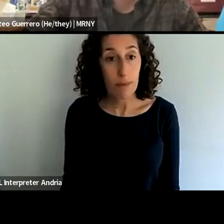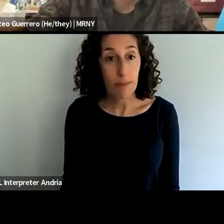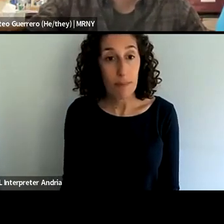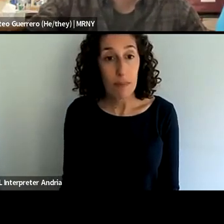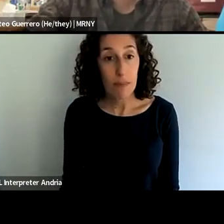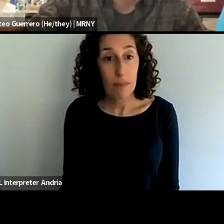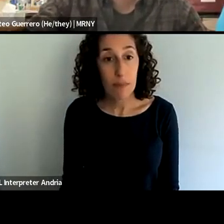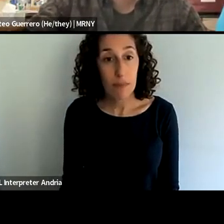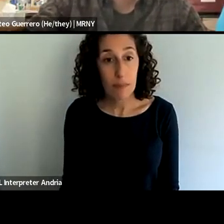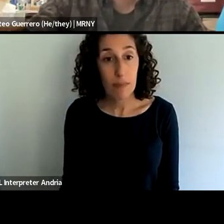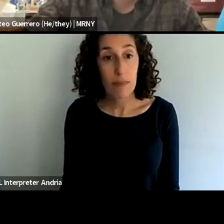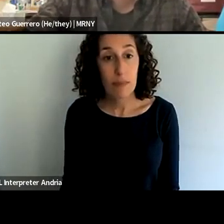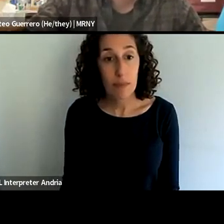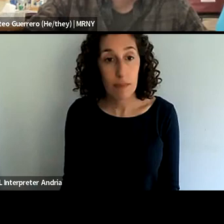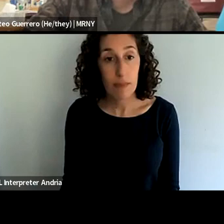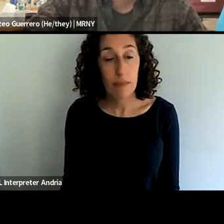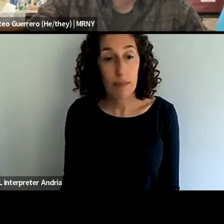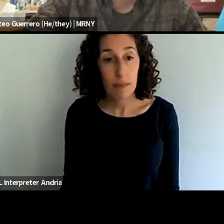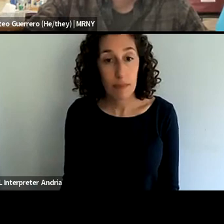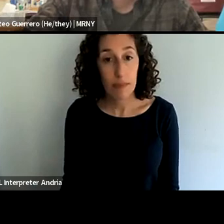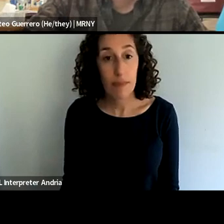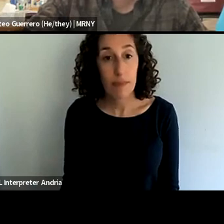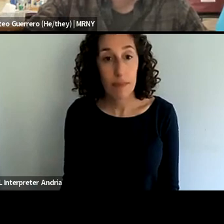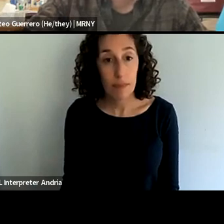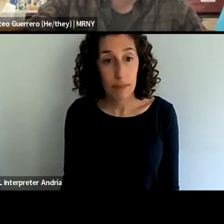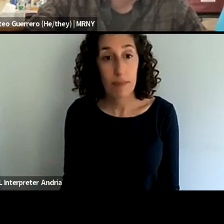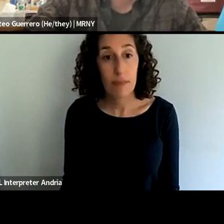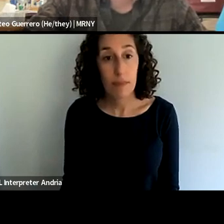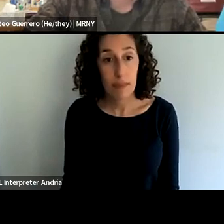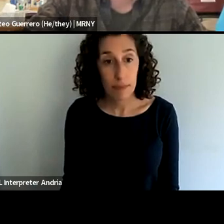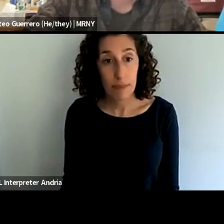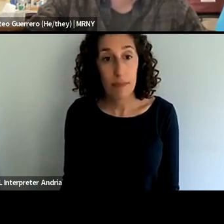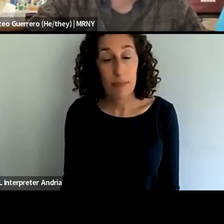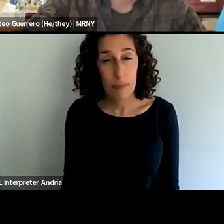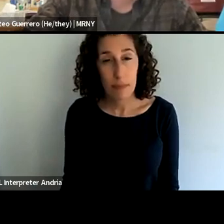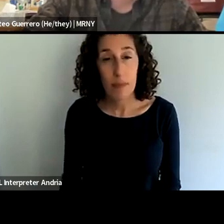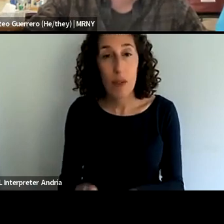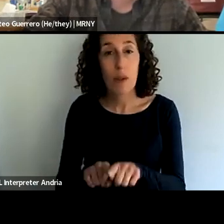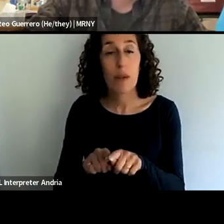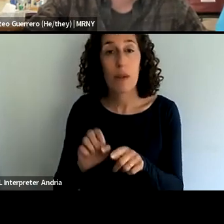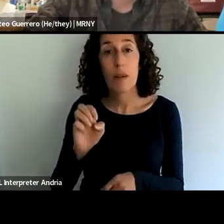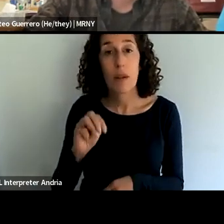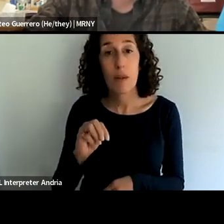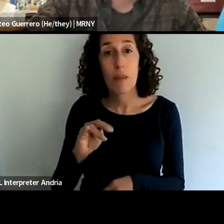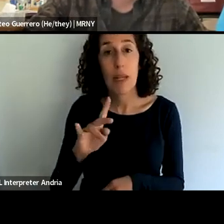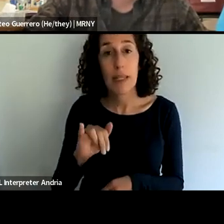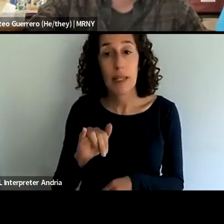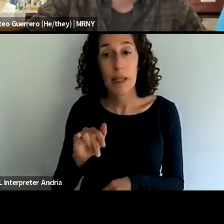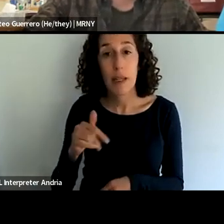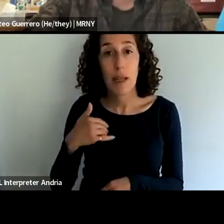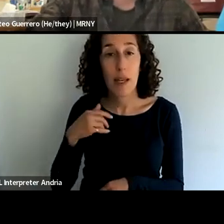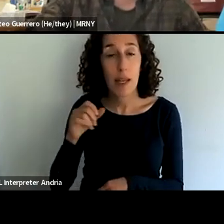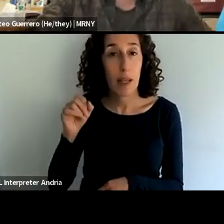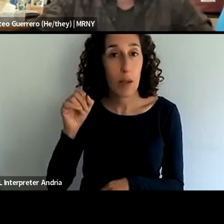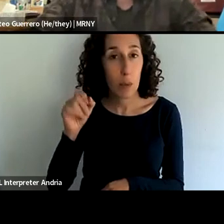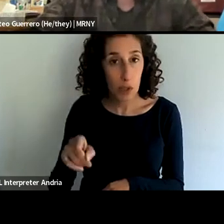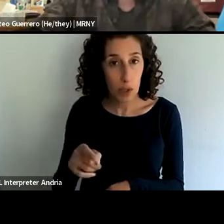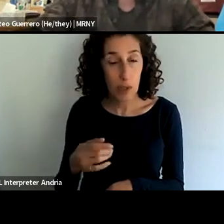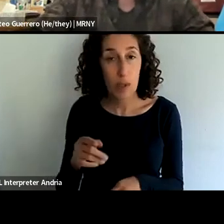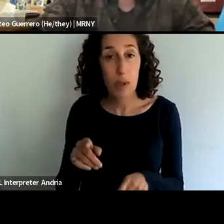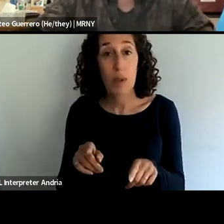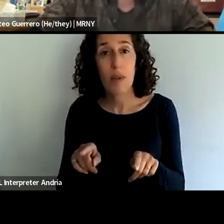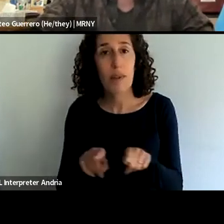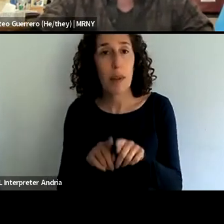Advice for those following us. I'll also answer the question that was put up by Emily in the chat at the same time. And that's connect with the community.